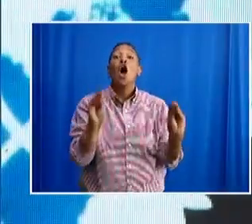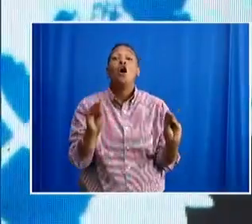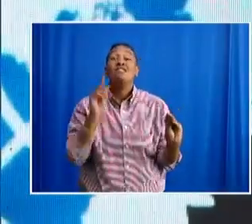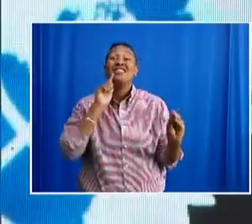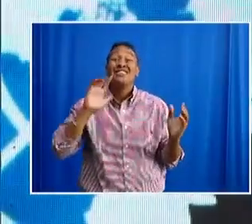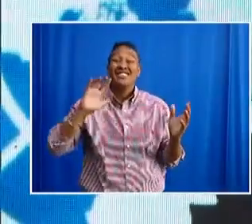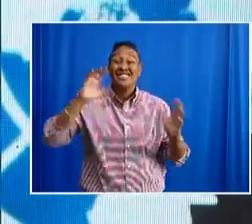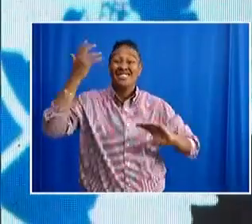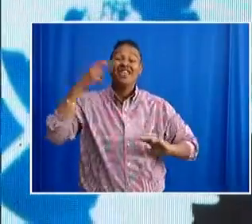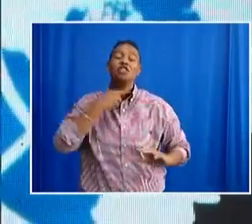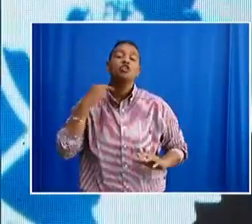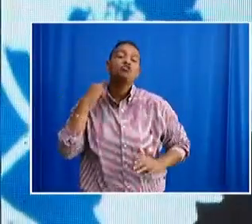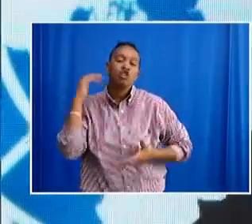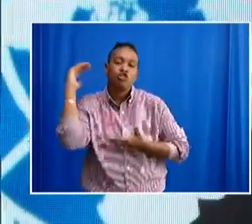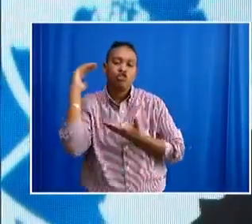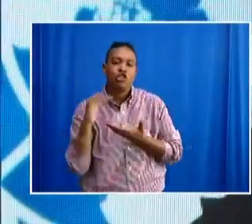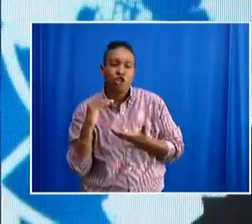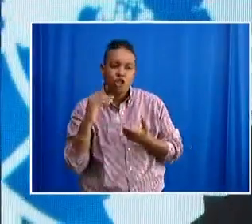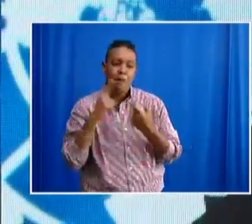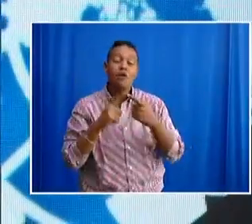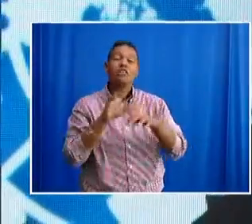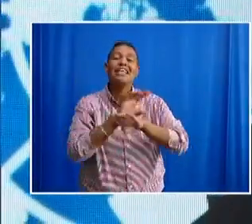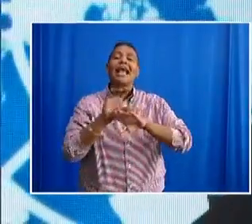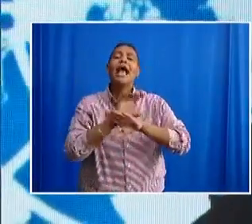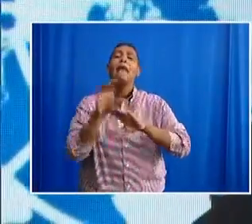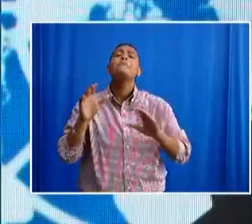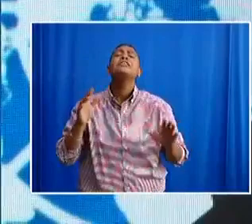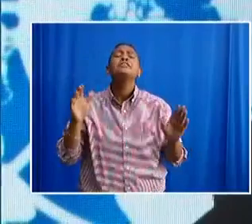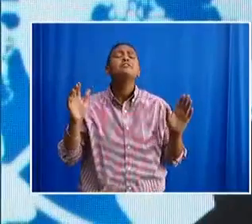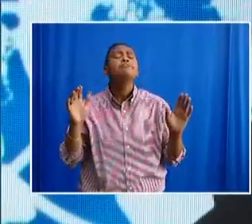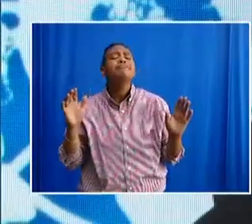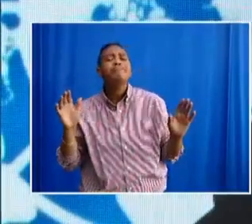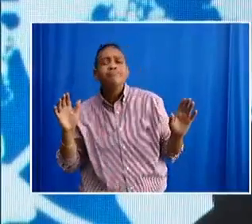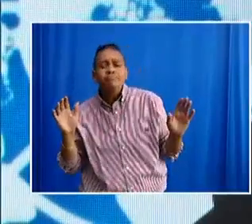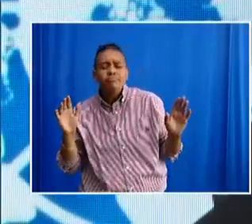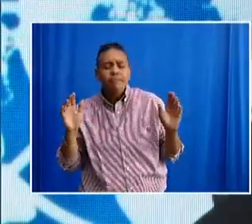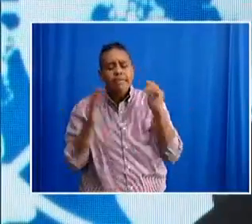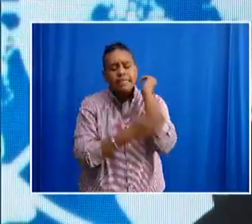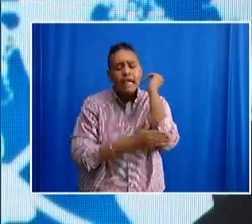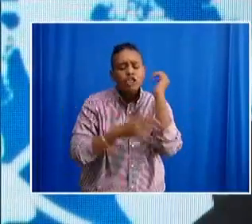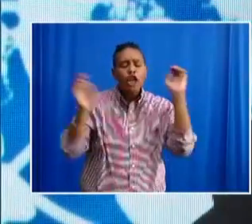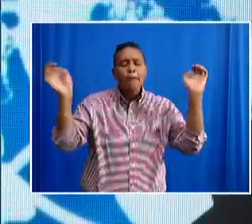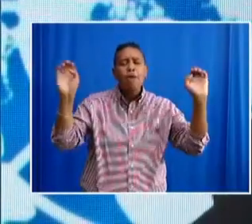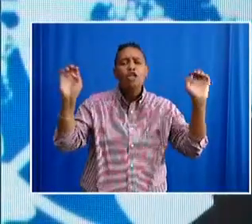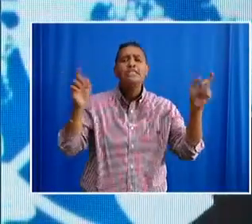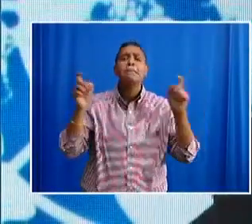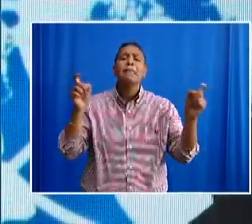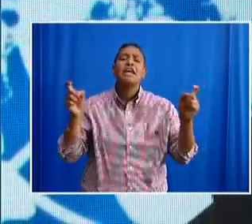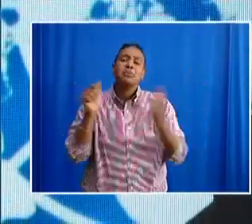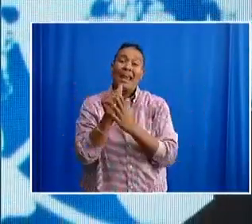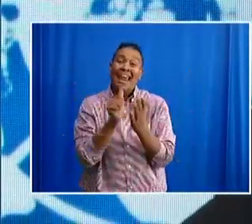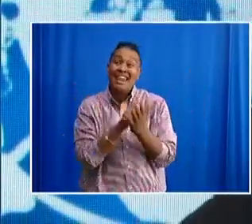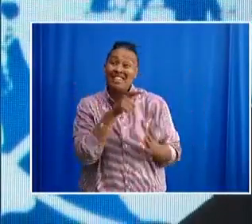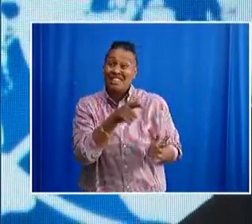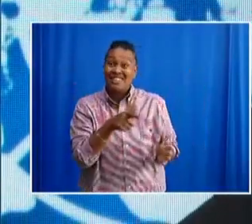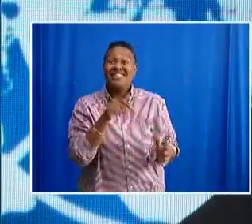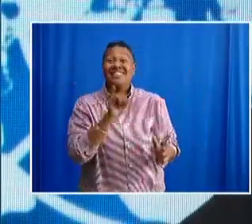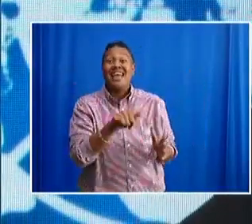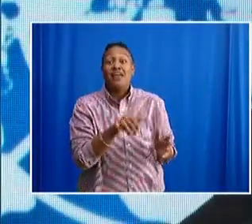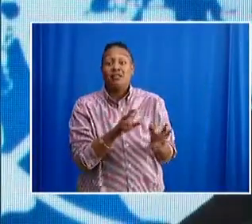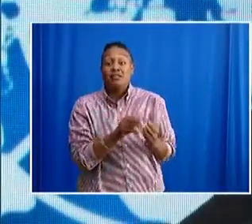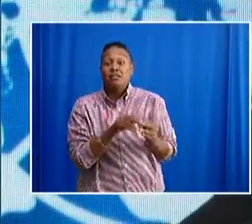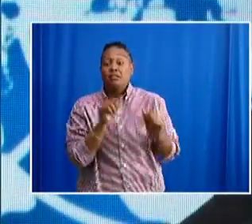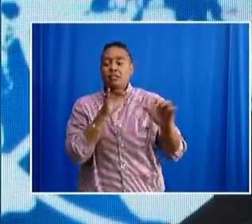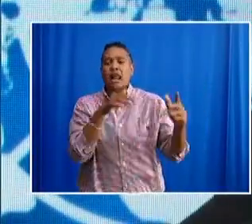Risk Reduction, and the Caribbean Disaster Emergency Management Agency. The regional platform will be